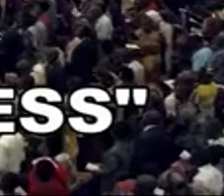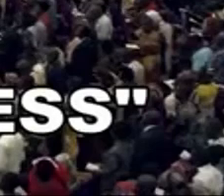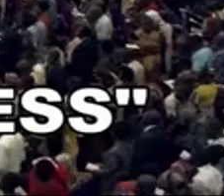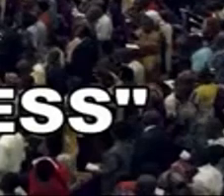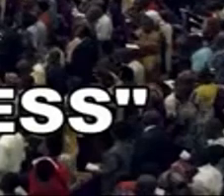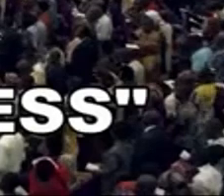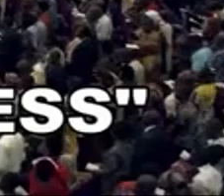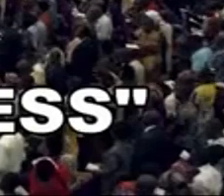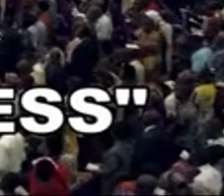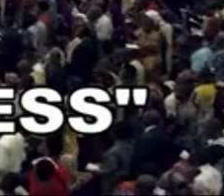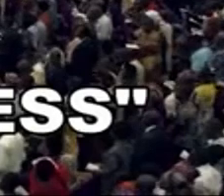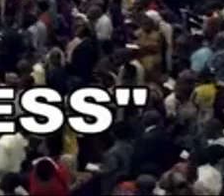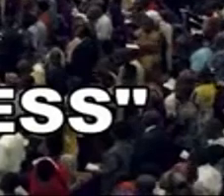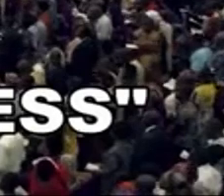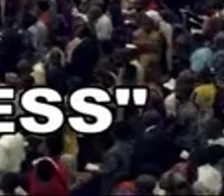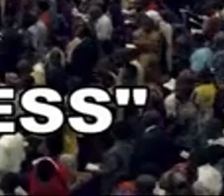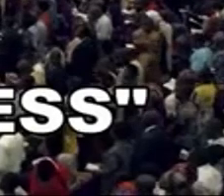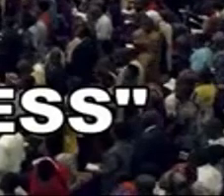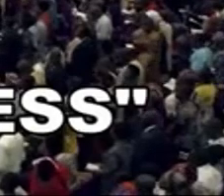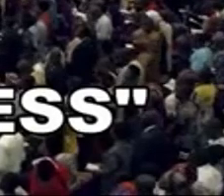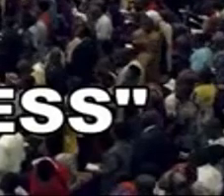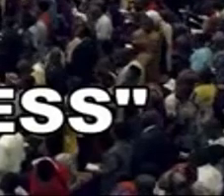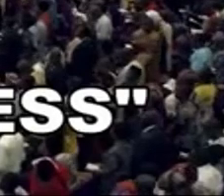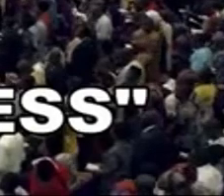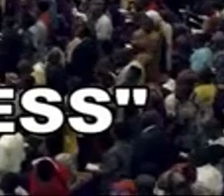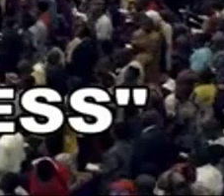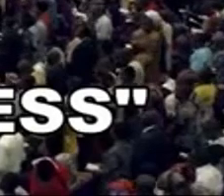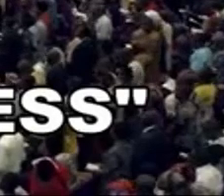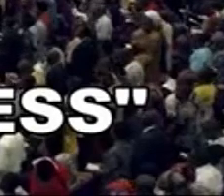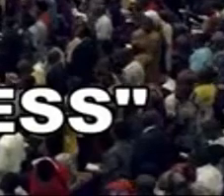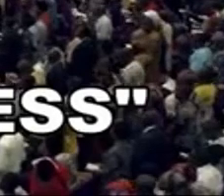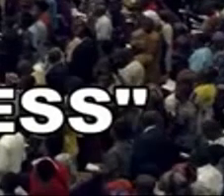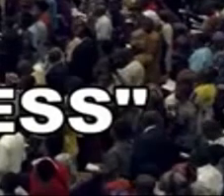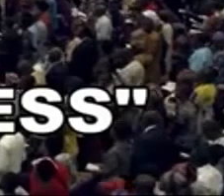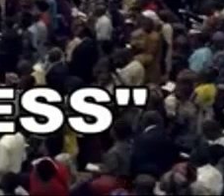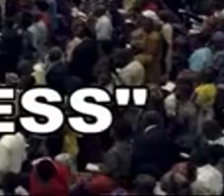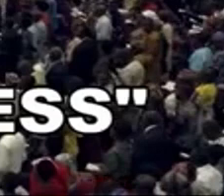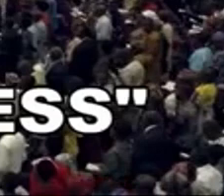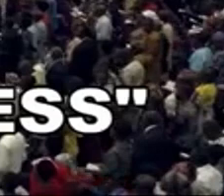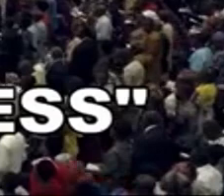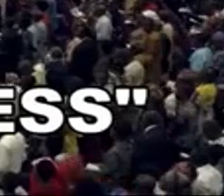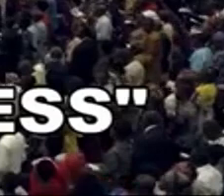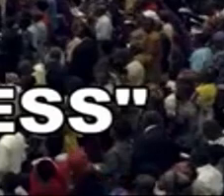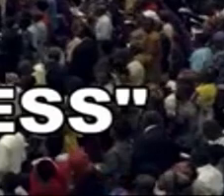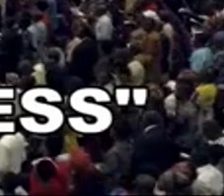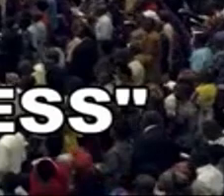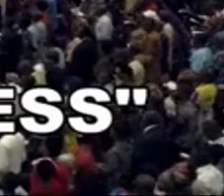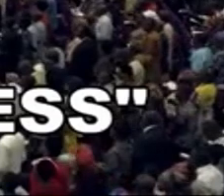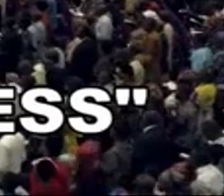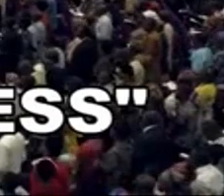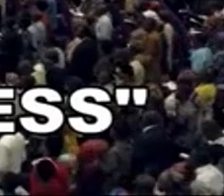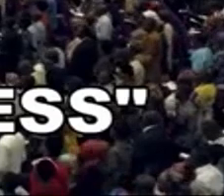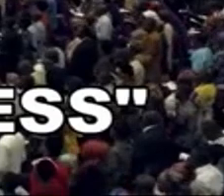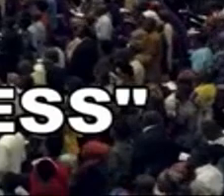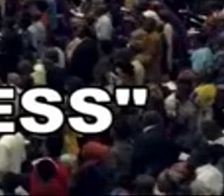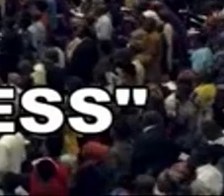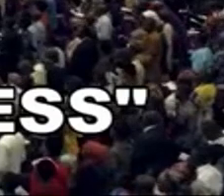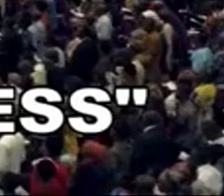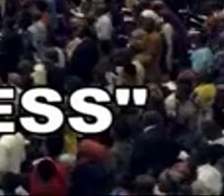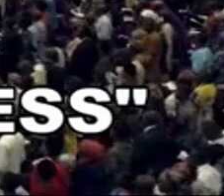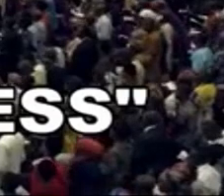righteousness, but Christ within, living and reigning and saving from